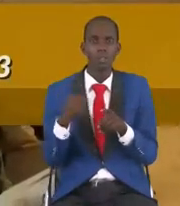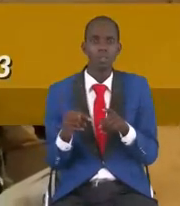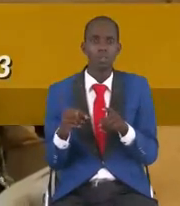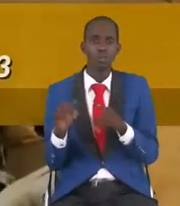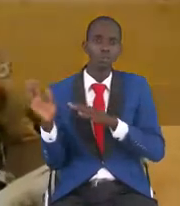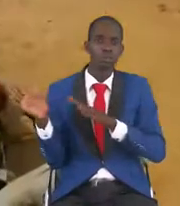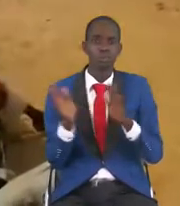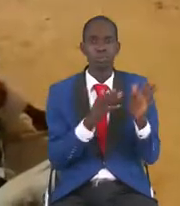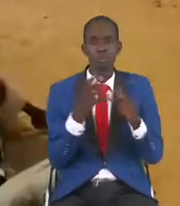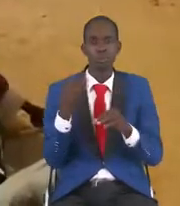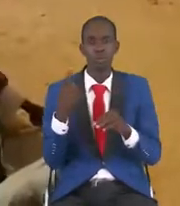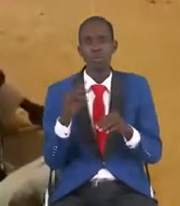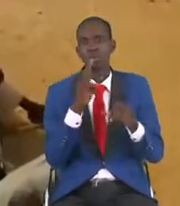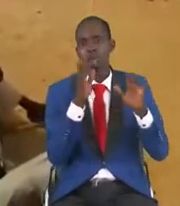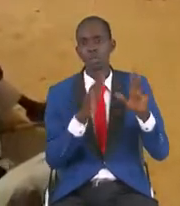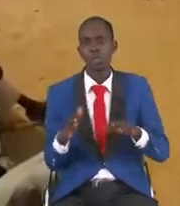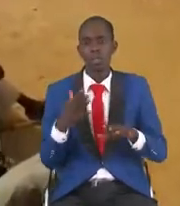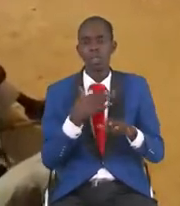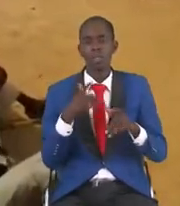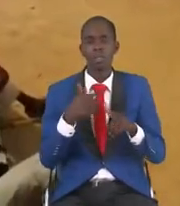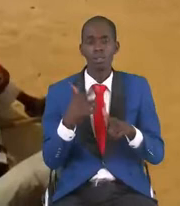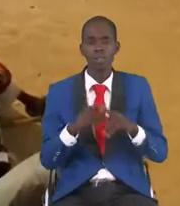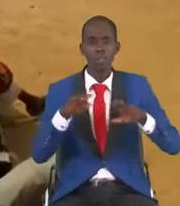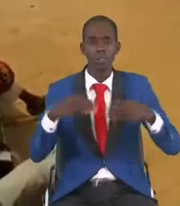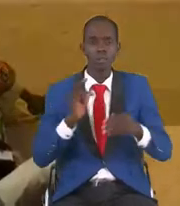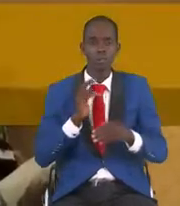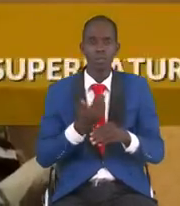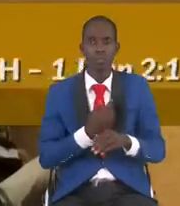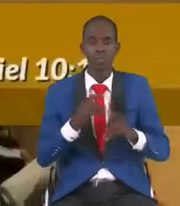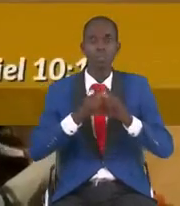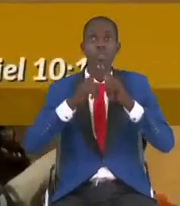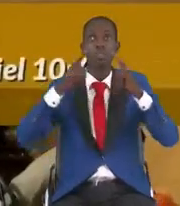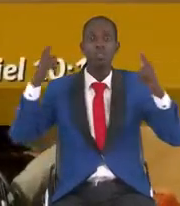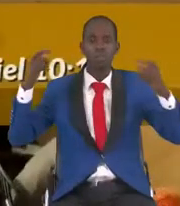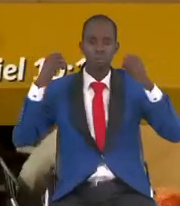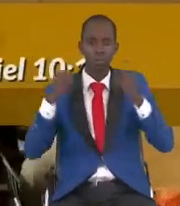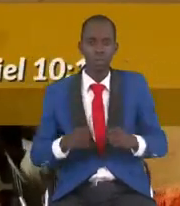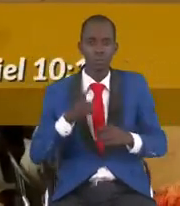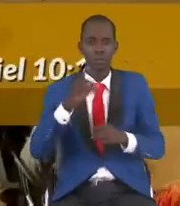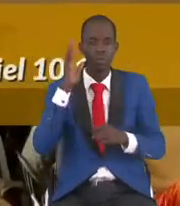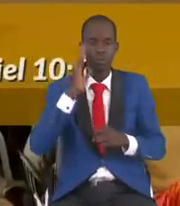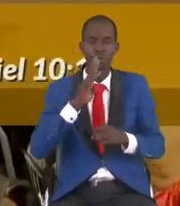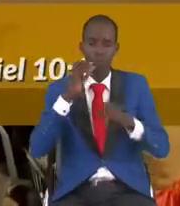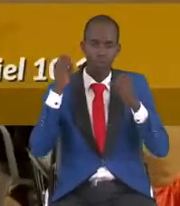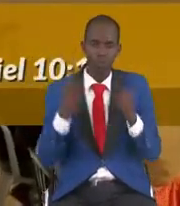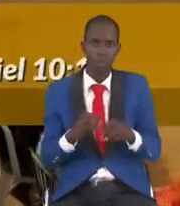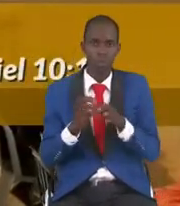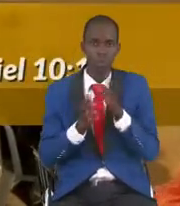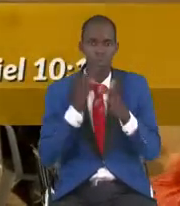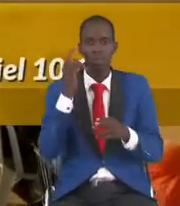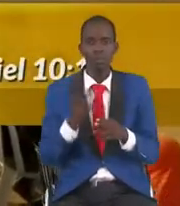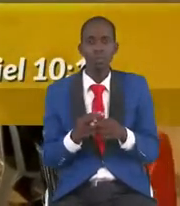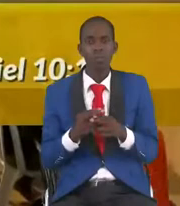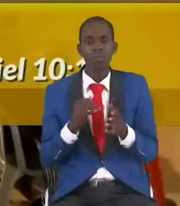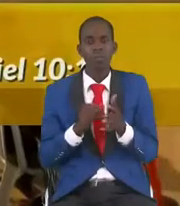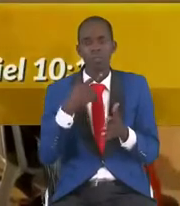then it gives us supernatural strength. You'll be strong. I said you'll be strong. It tells us